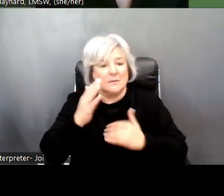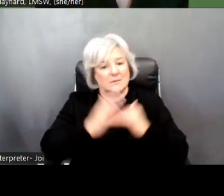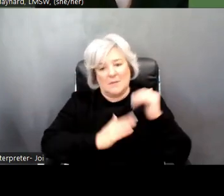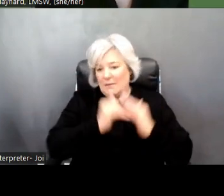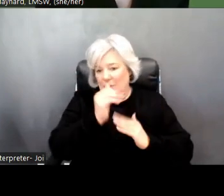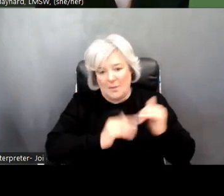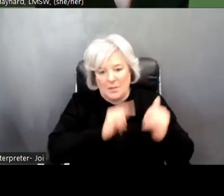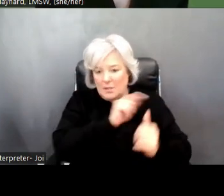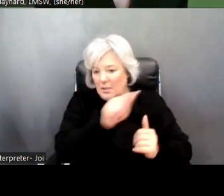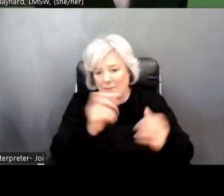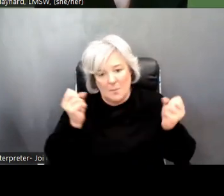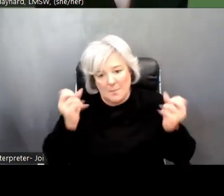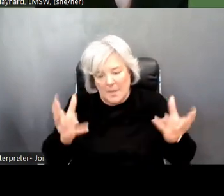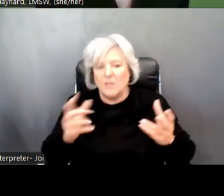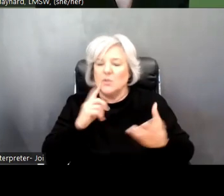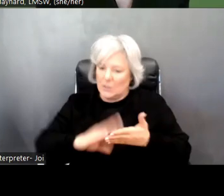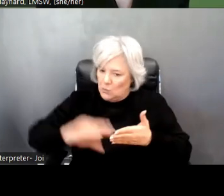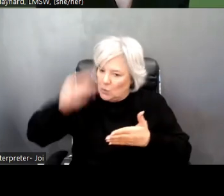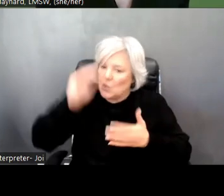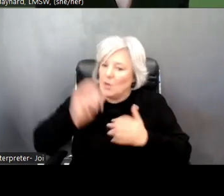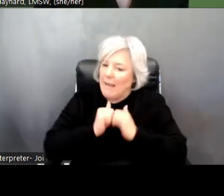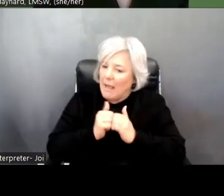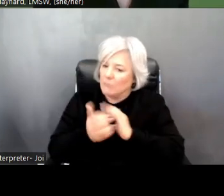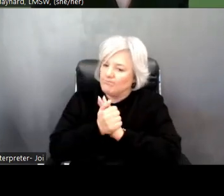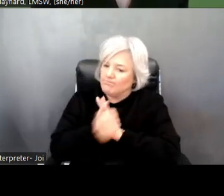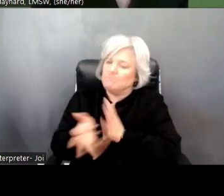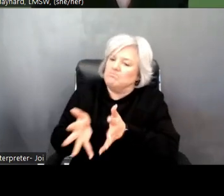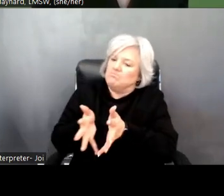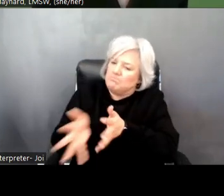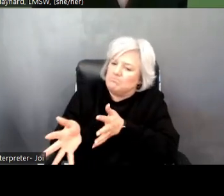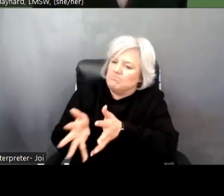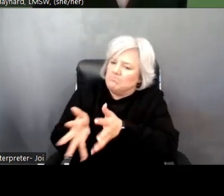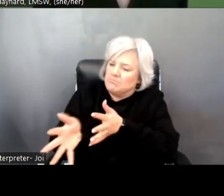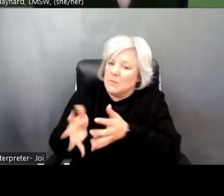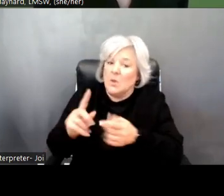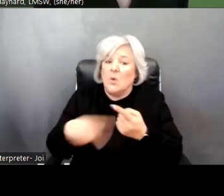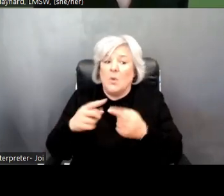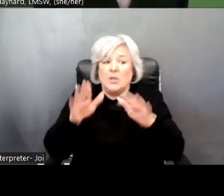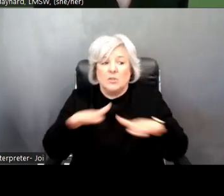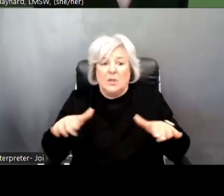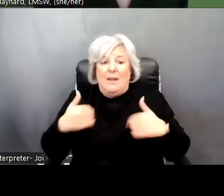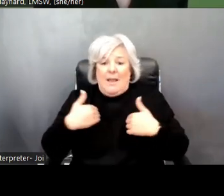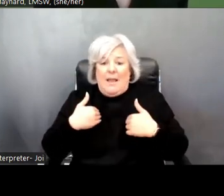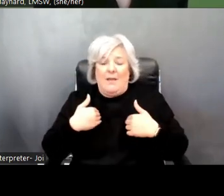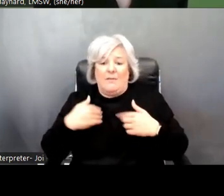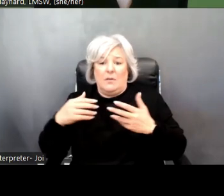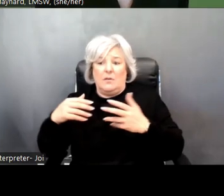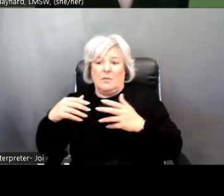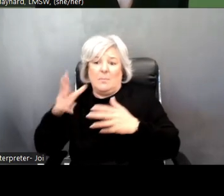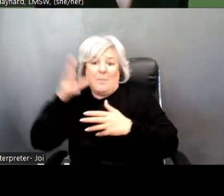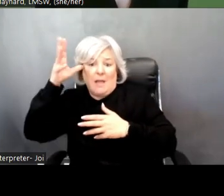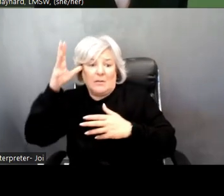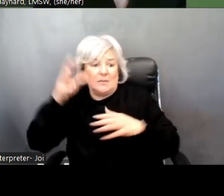people. So we have to learn how to do that. We have to practice how to do that. When children have different race or ethnicity, culture, or